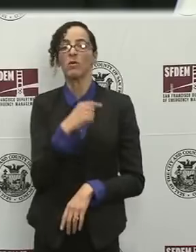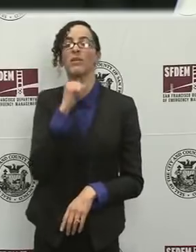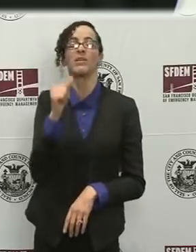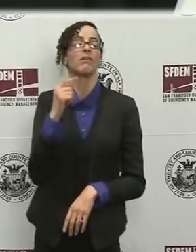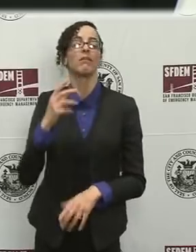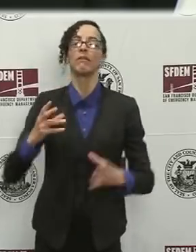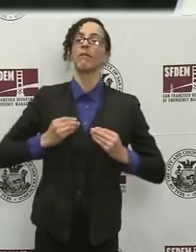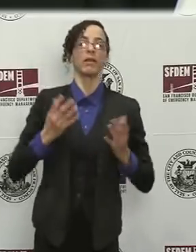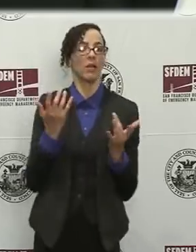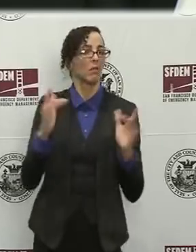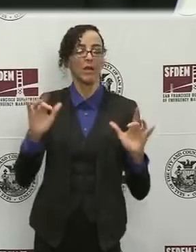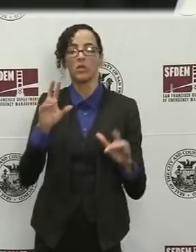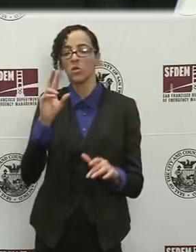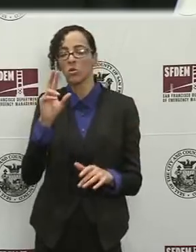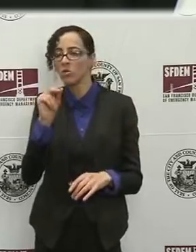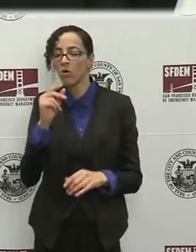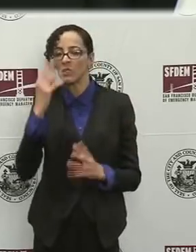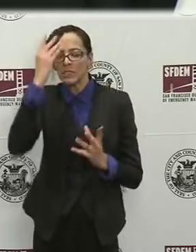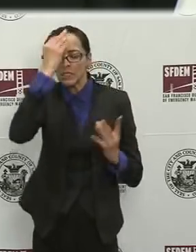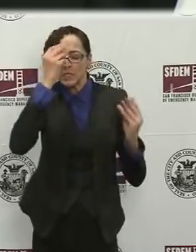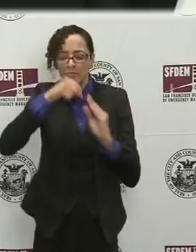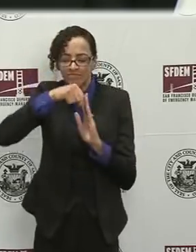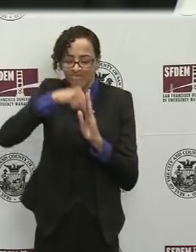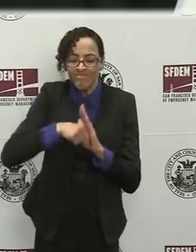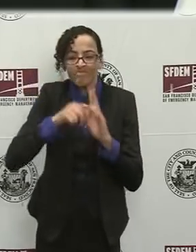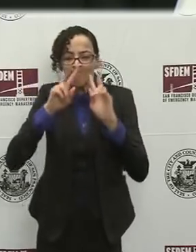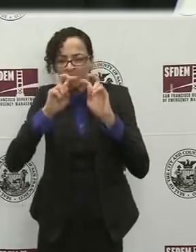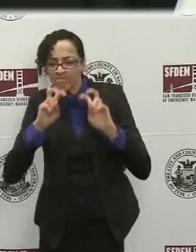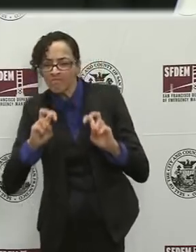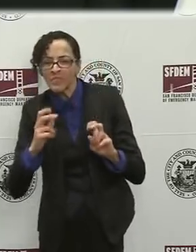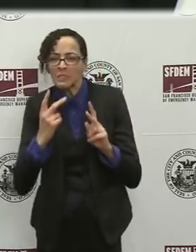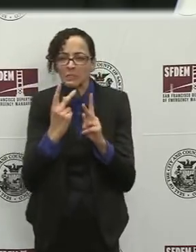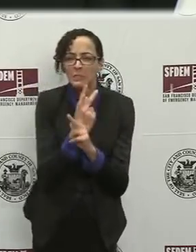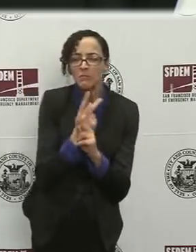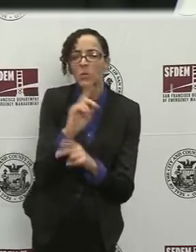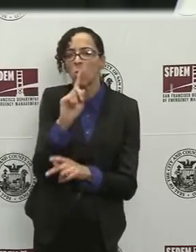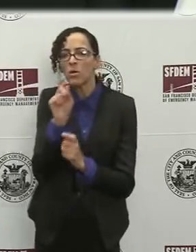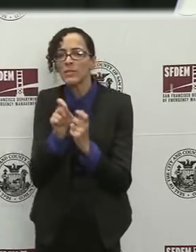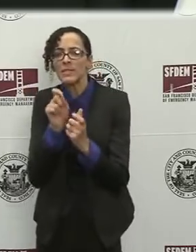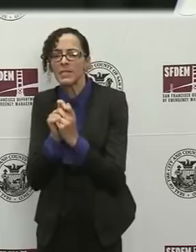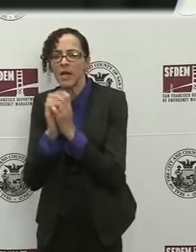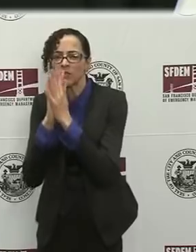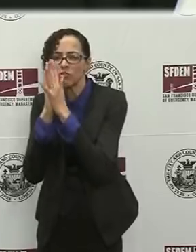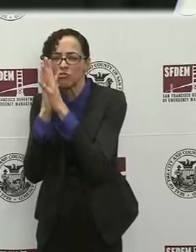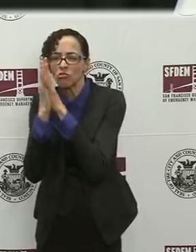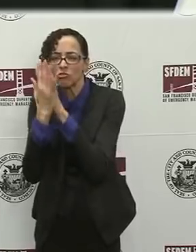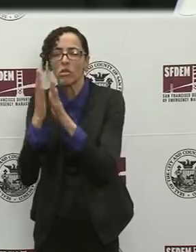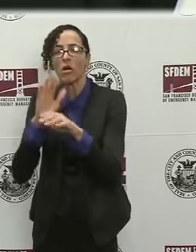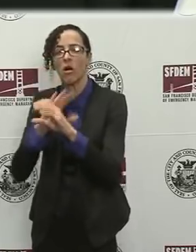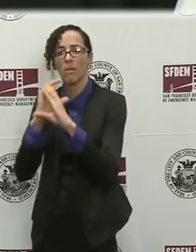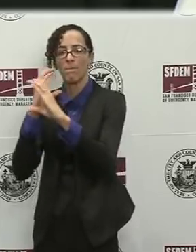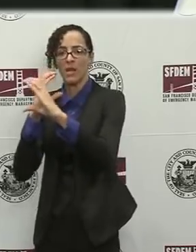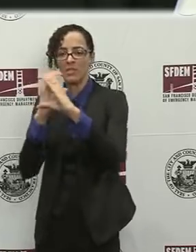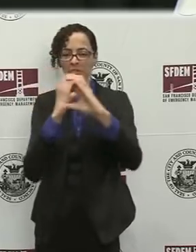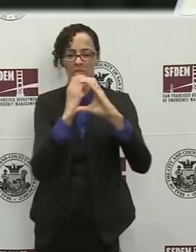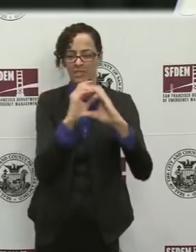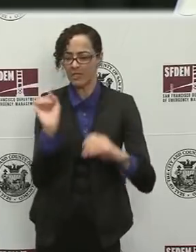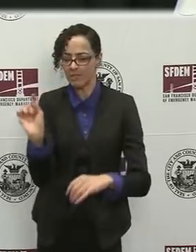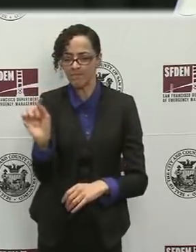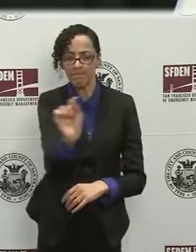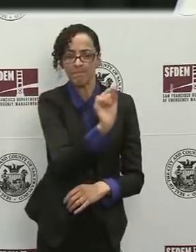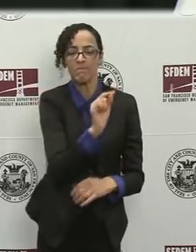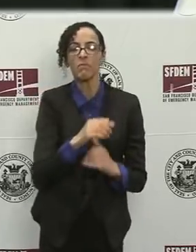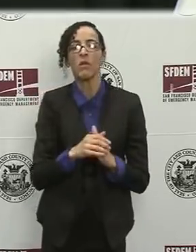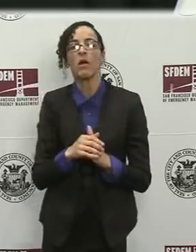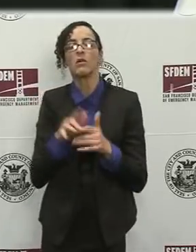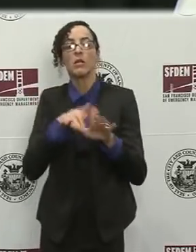ridership is segment by segment and where we're experiencing crowding. We also looked at locations of essential